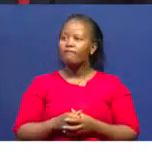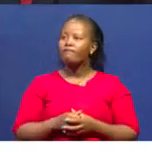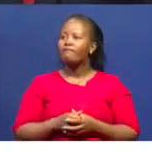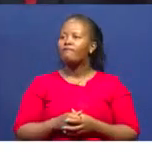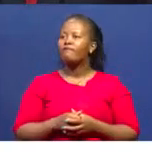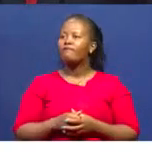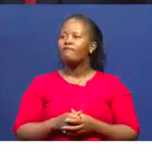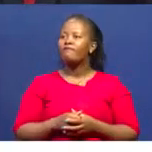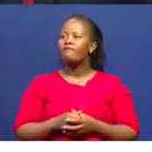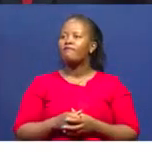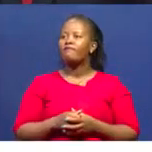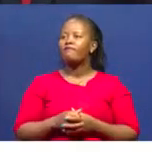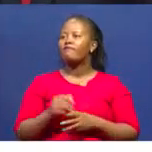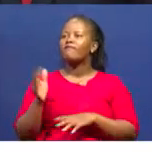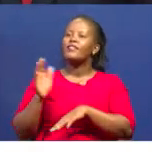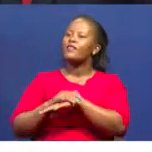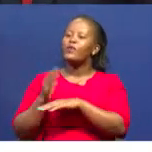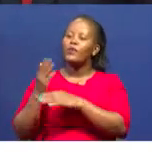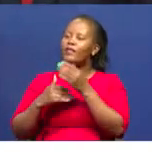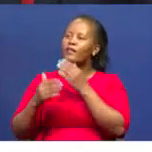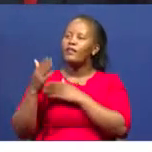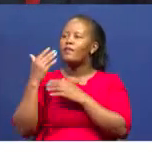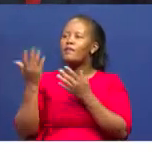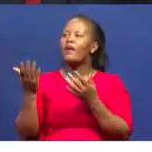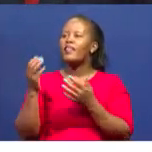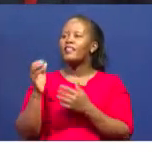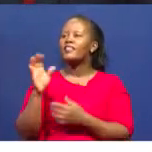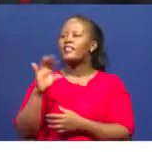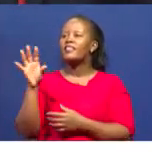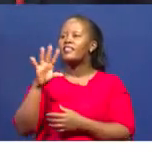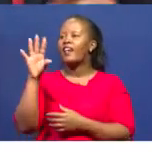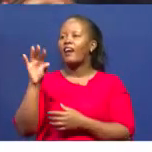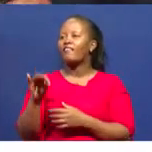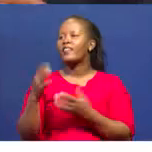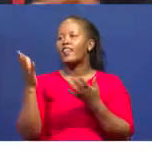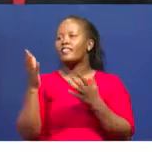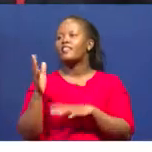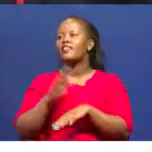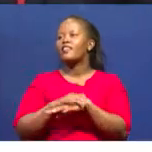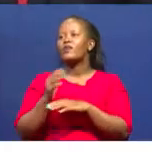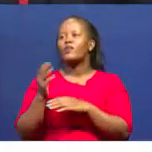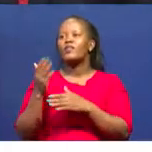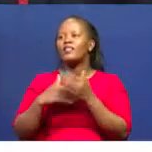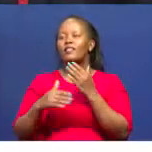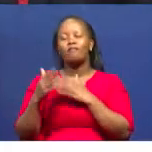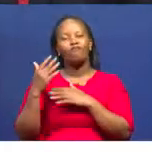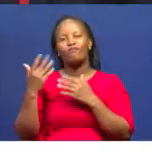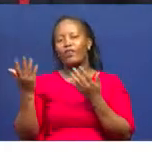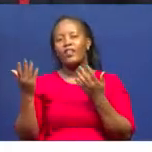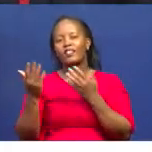Yeah. Good morning, East Africa. Good morning, Brian. Good morning, colleague from Uganda. I hope it's been